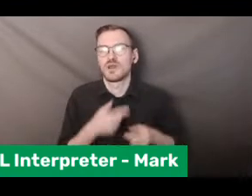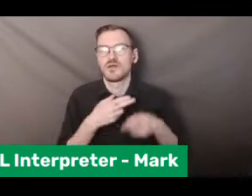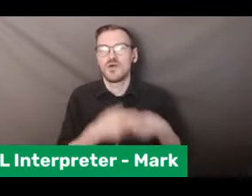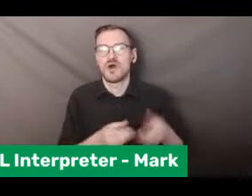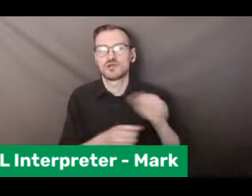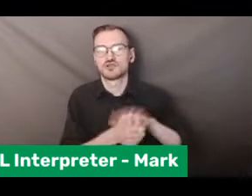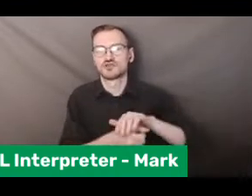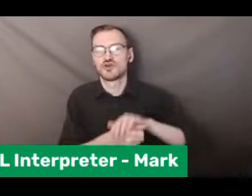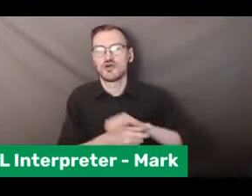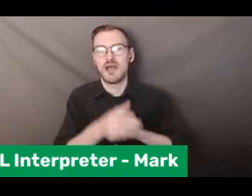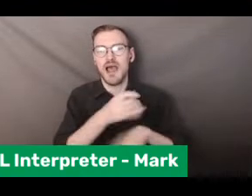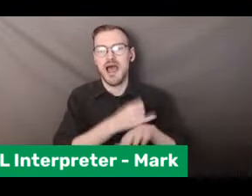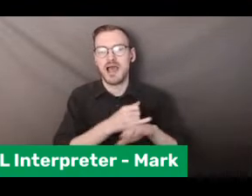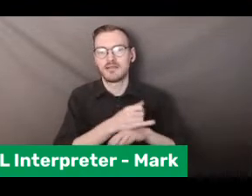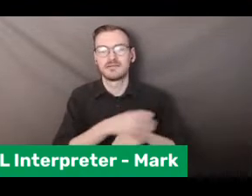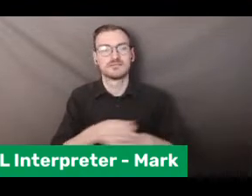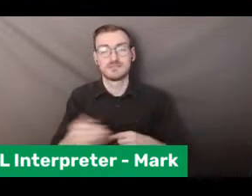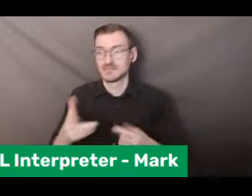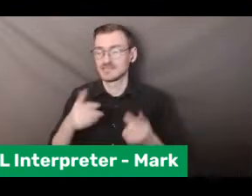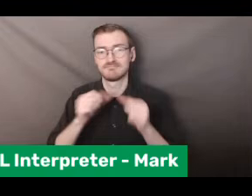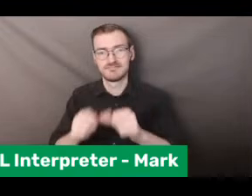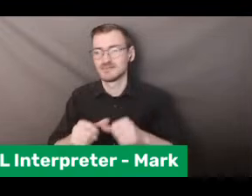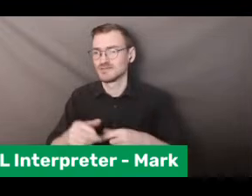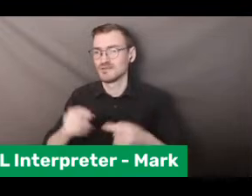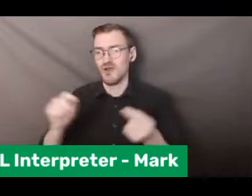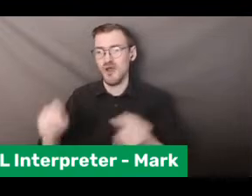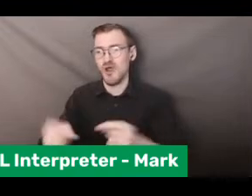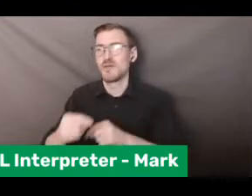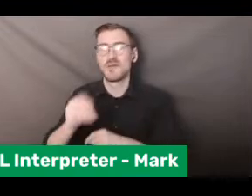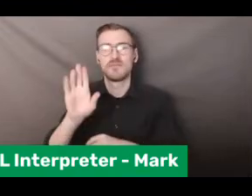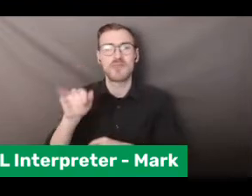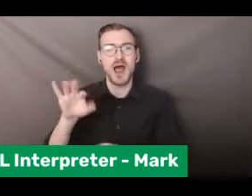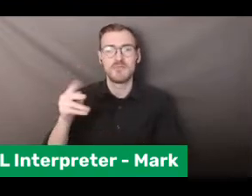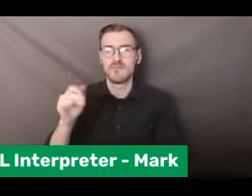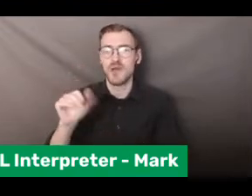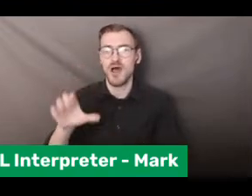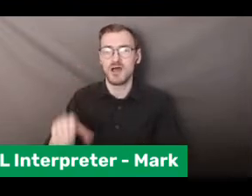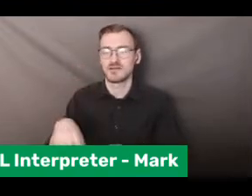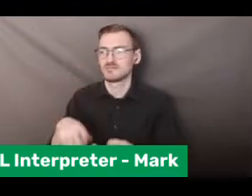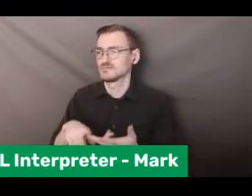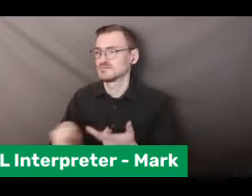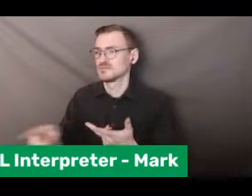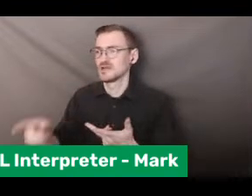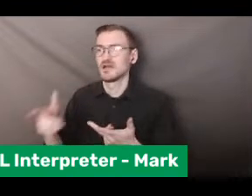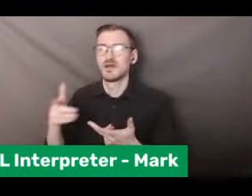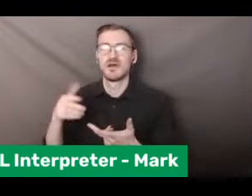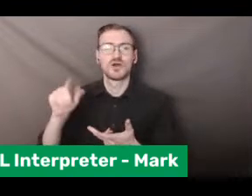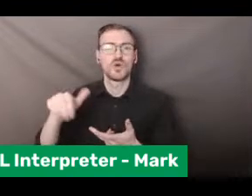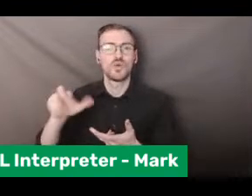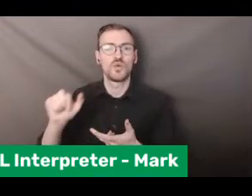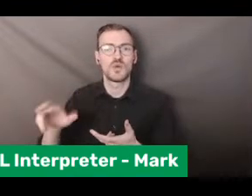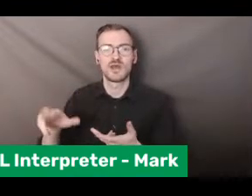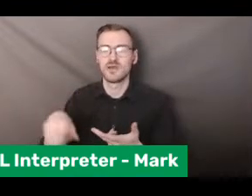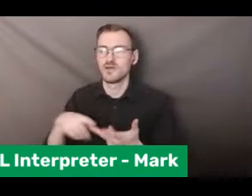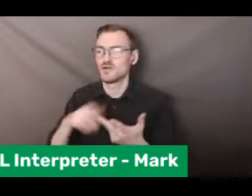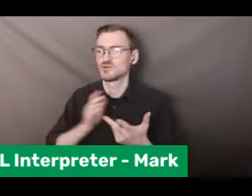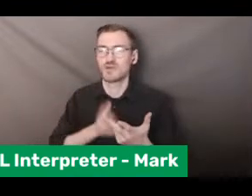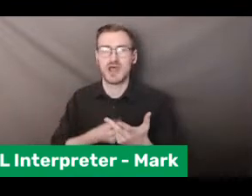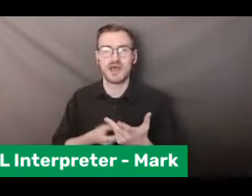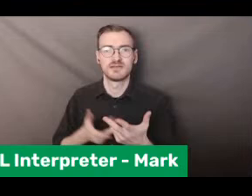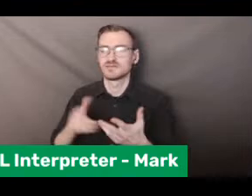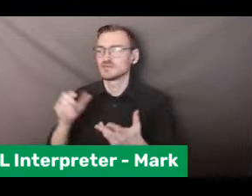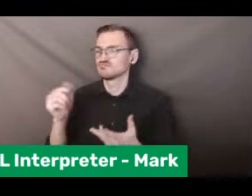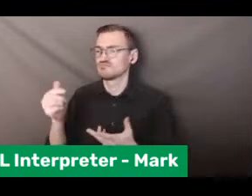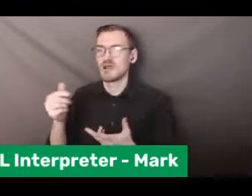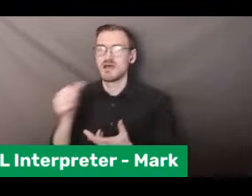continuously harmed queer, trans, and gender nonconforming folks, that have continuously harmed women, that